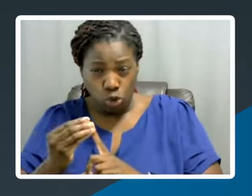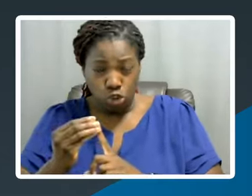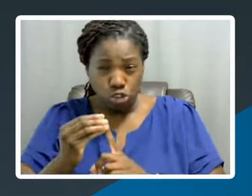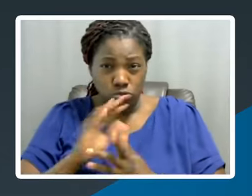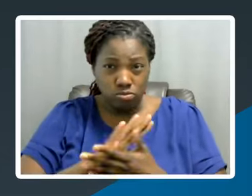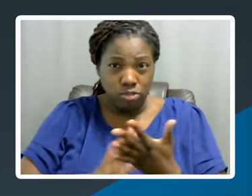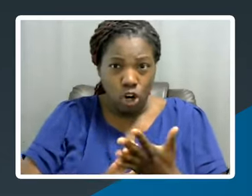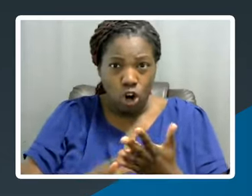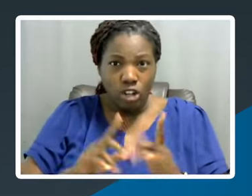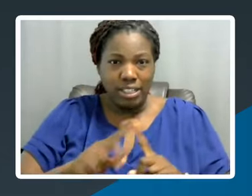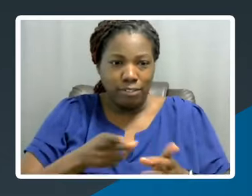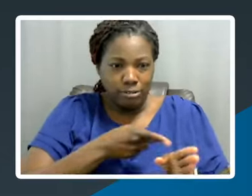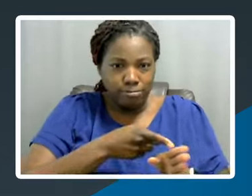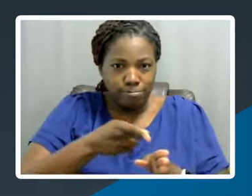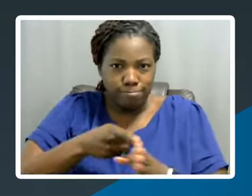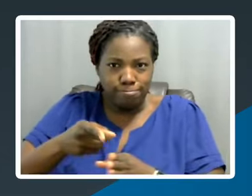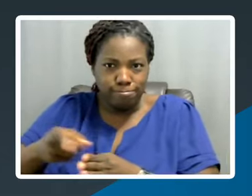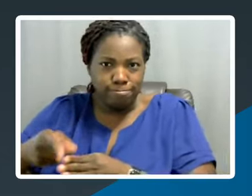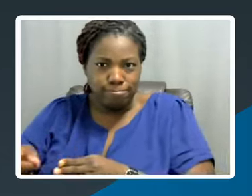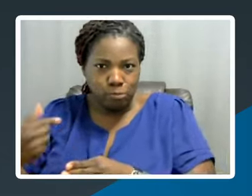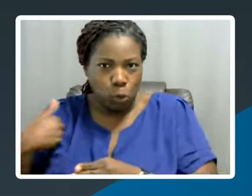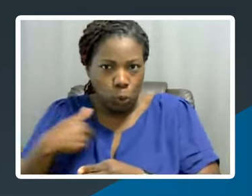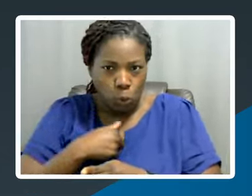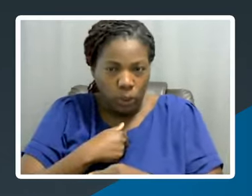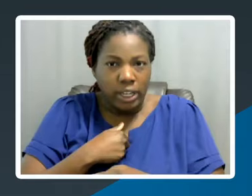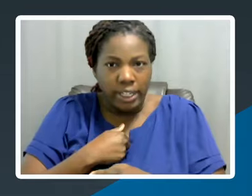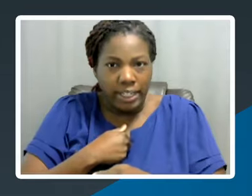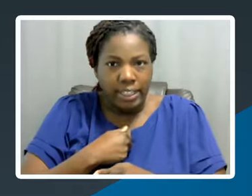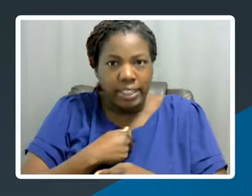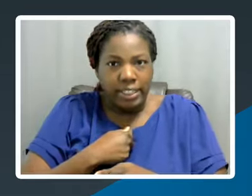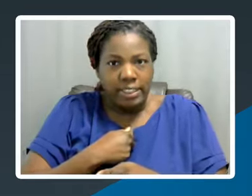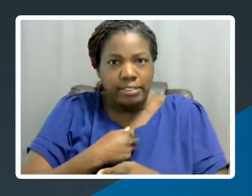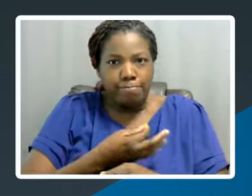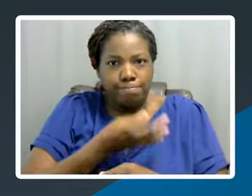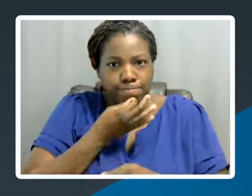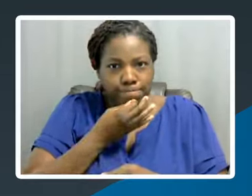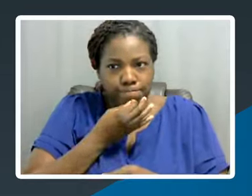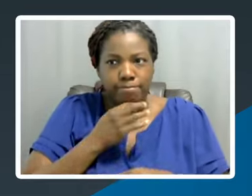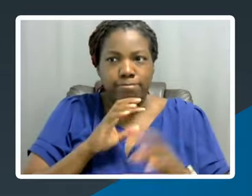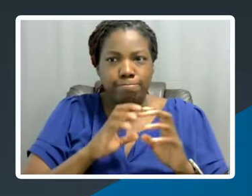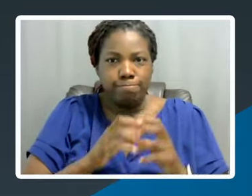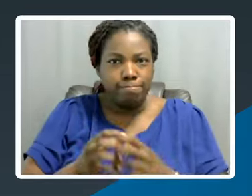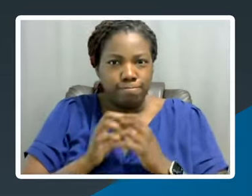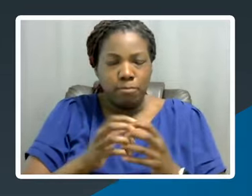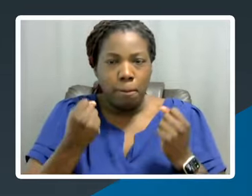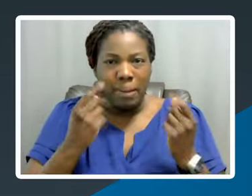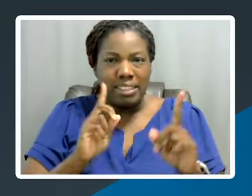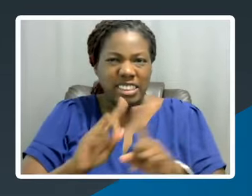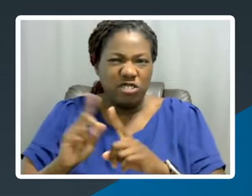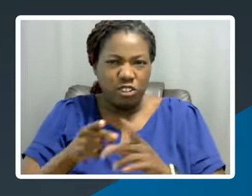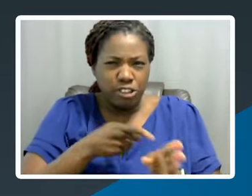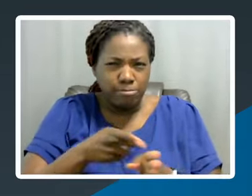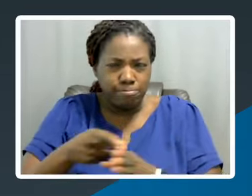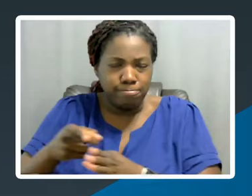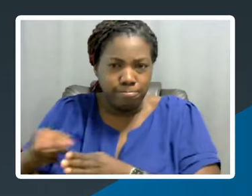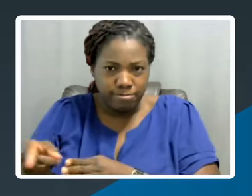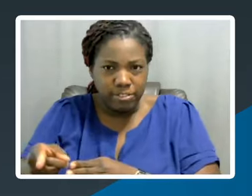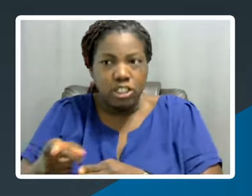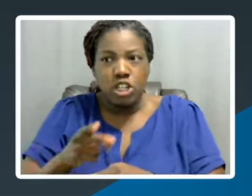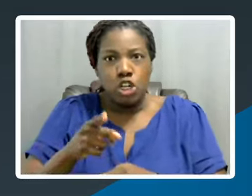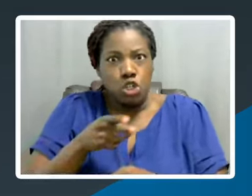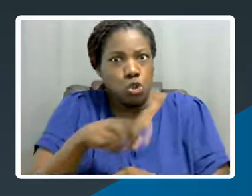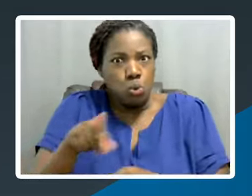that the Smithsonian specializes in. So that intersectionality of cross-disciplinary, transdisciplinary work is what you'll experience